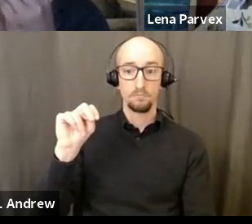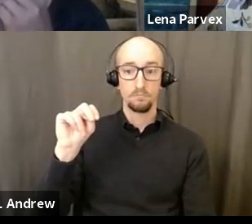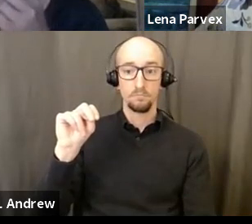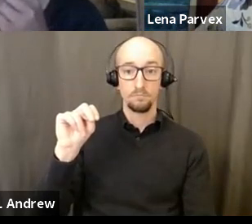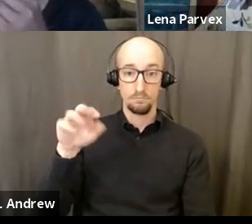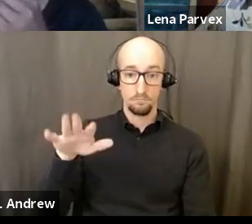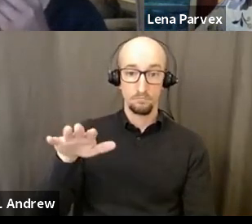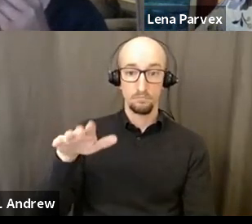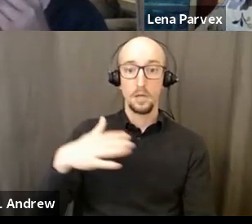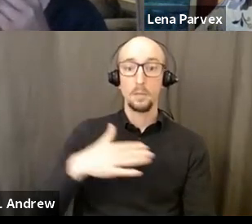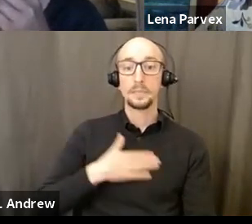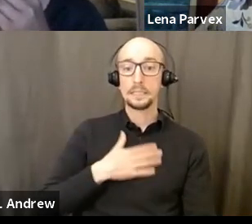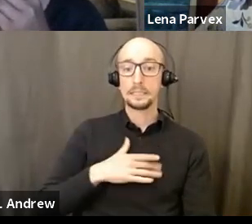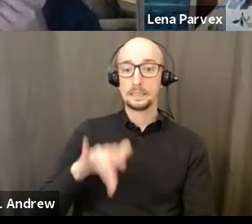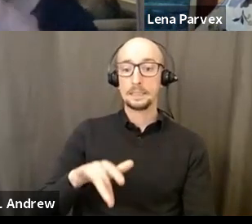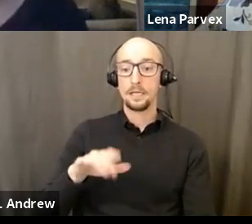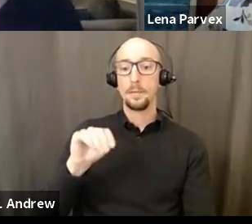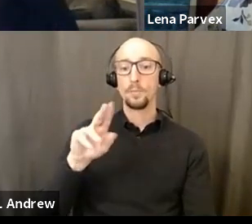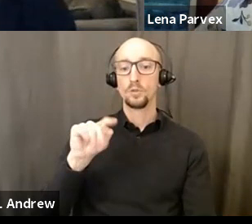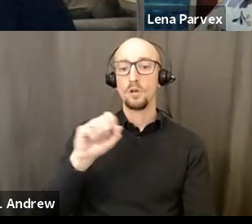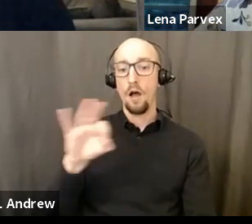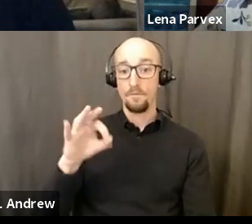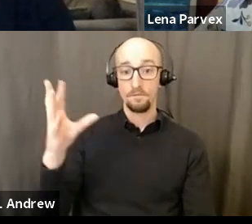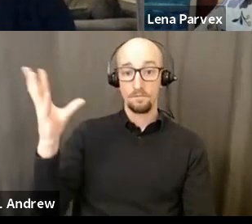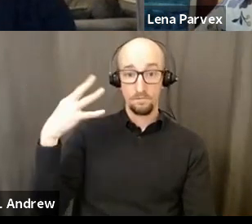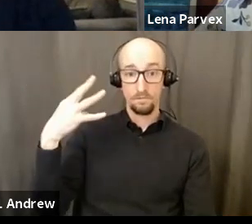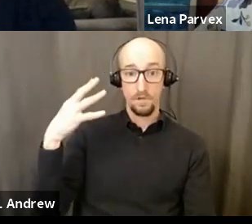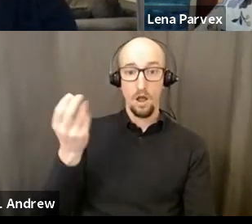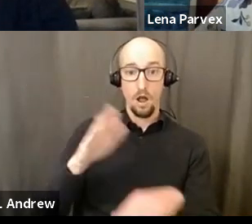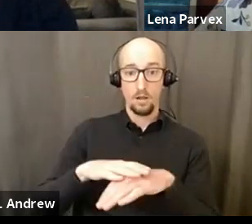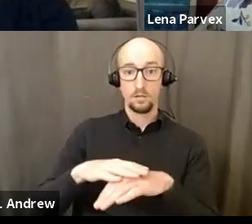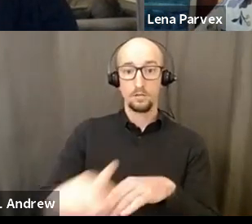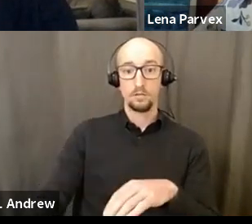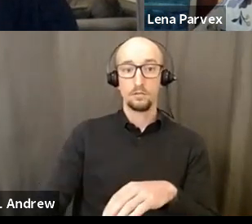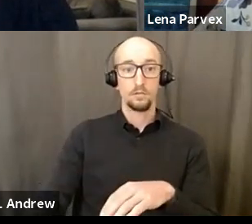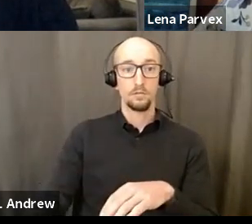Please unmute yourself and turn on your camera.